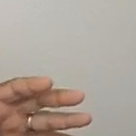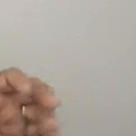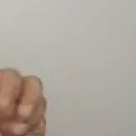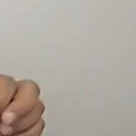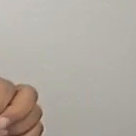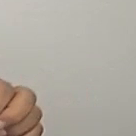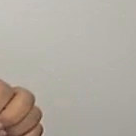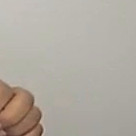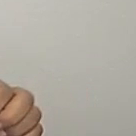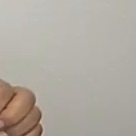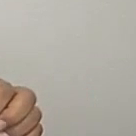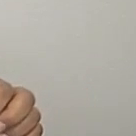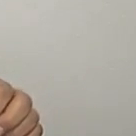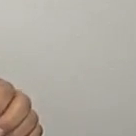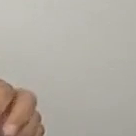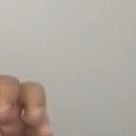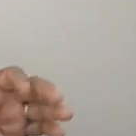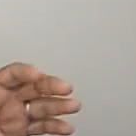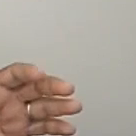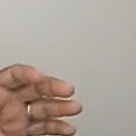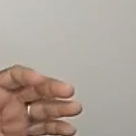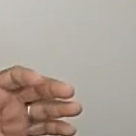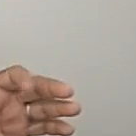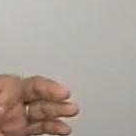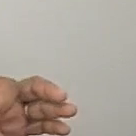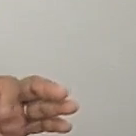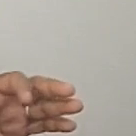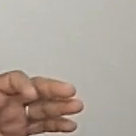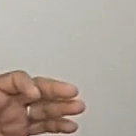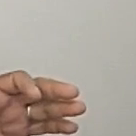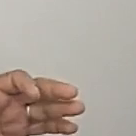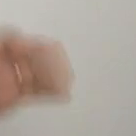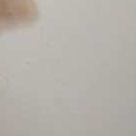Said a lot of stuff, but have you been able to absorb it?